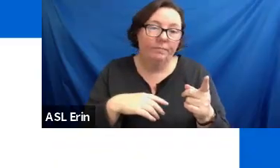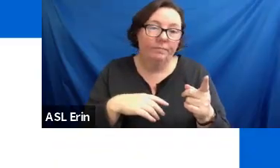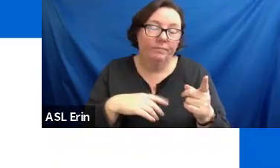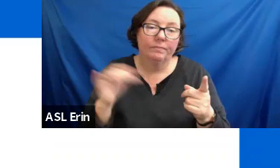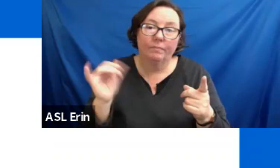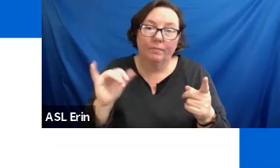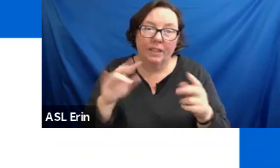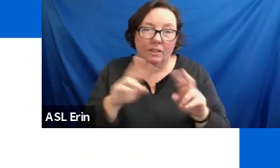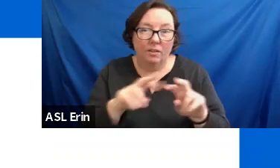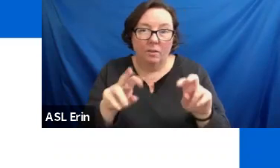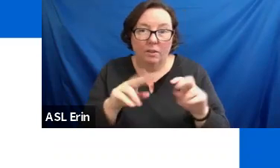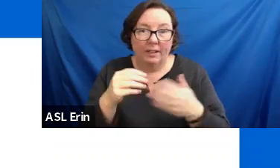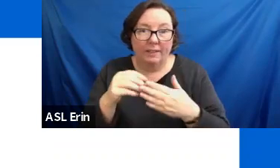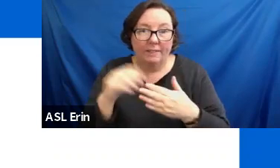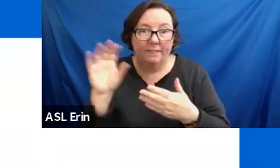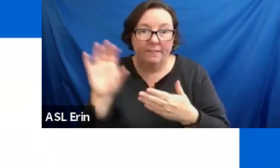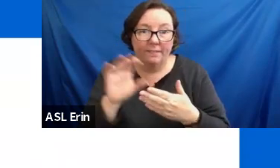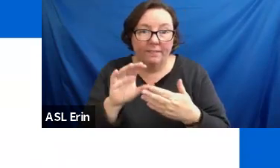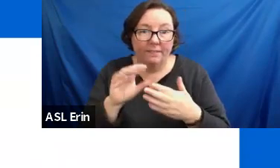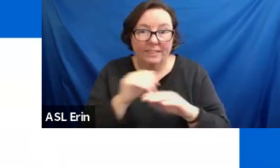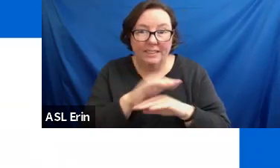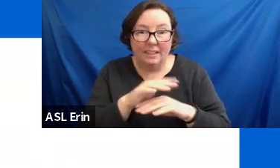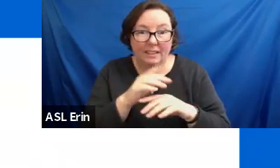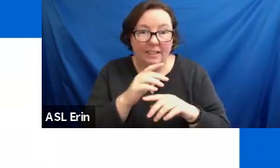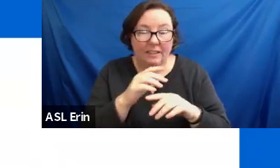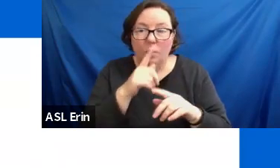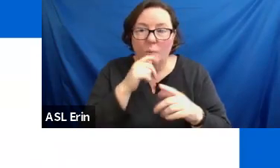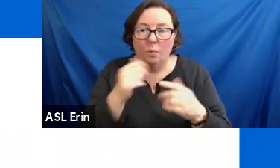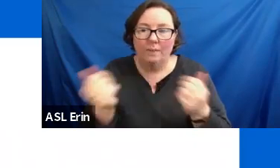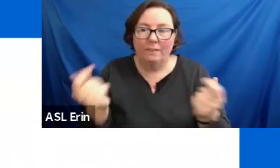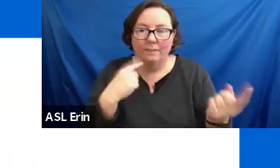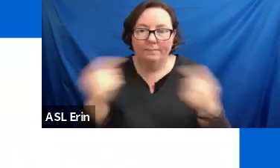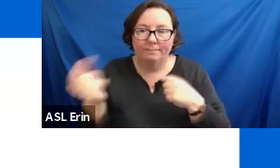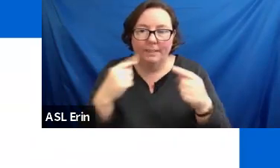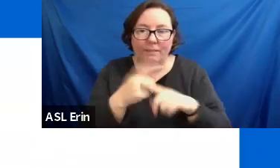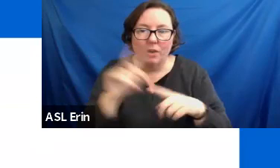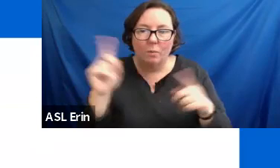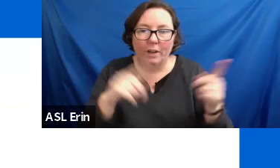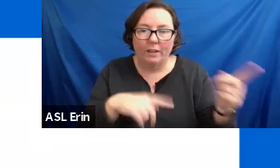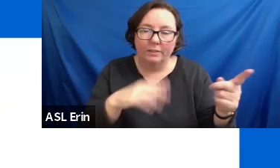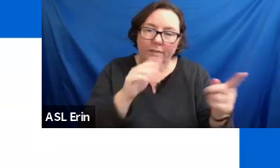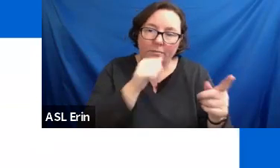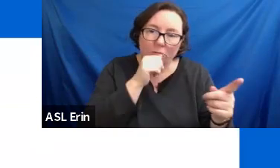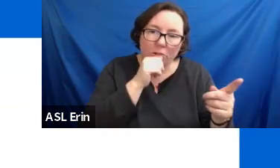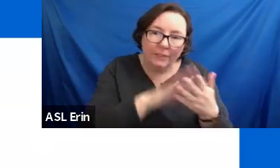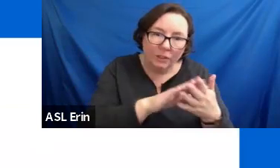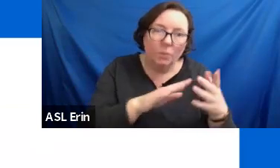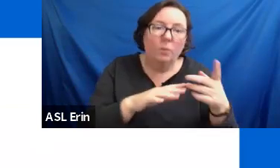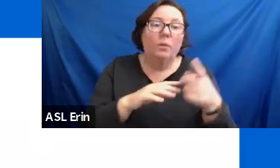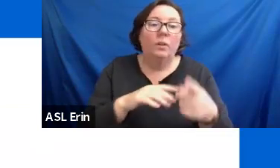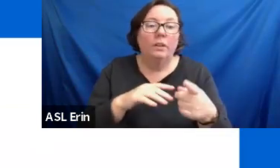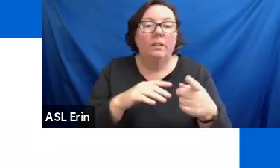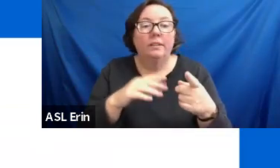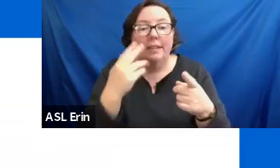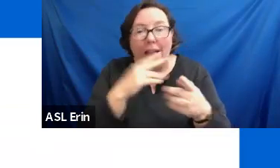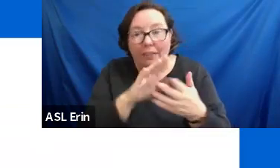Also looking at sending school type, students from BPS make up 75% of